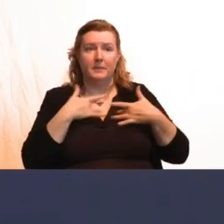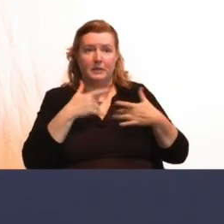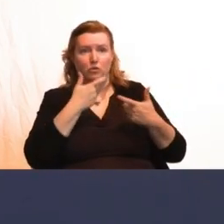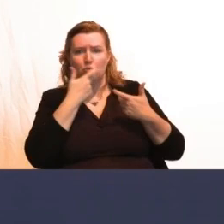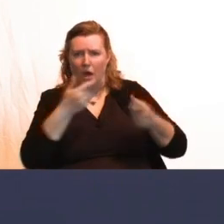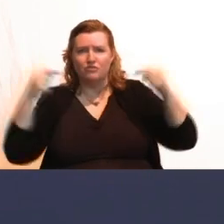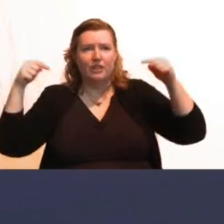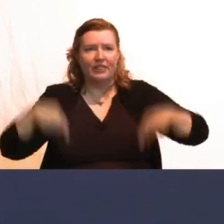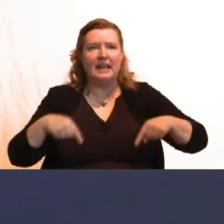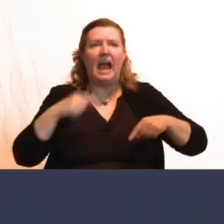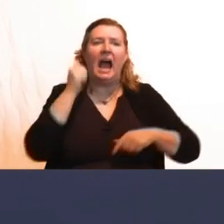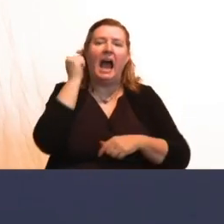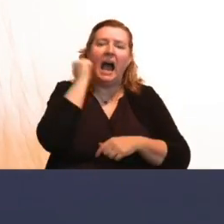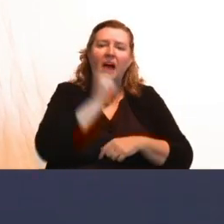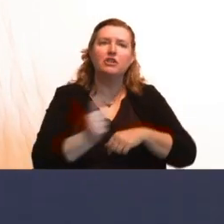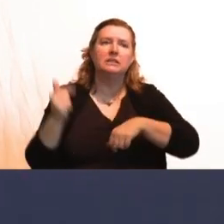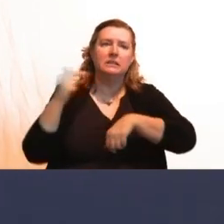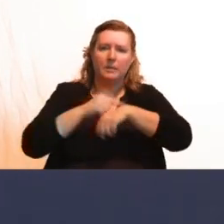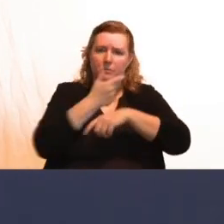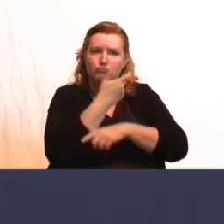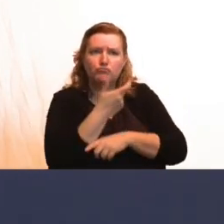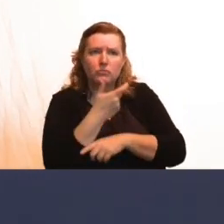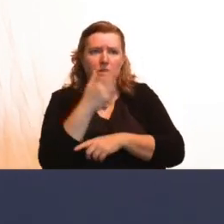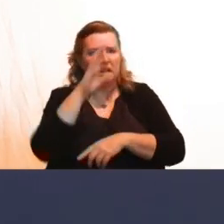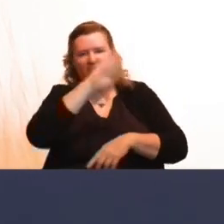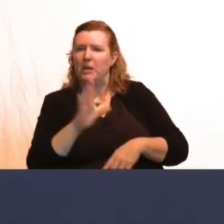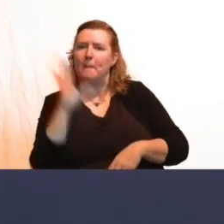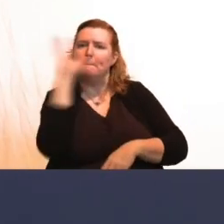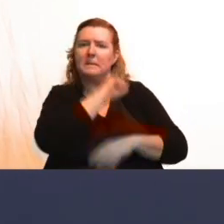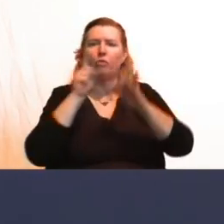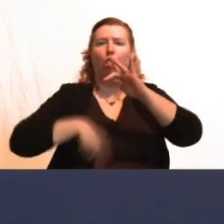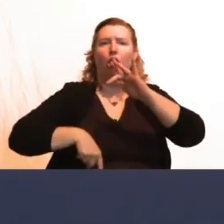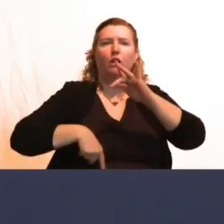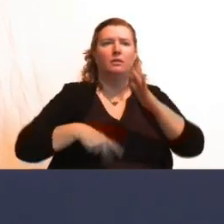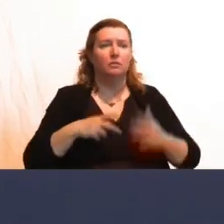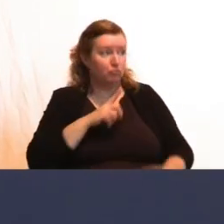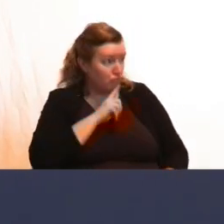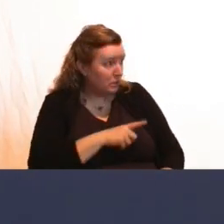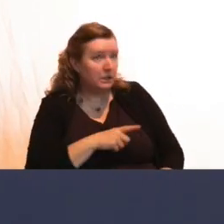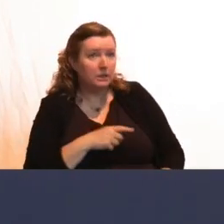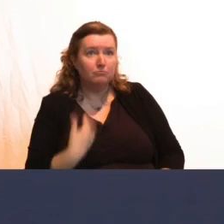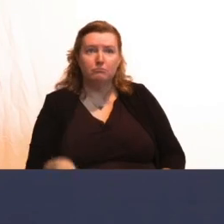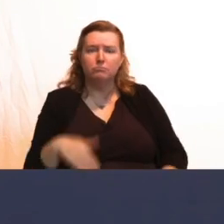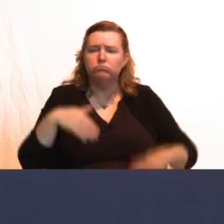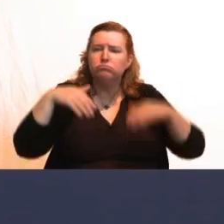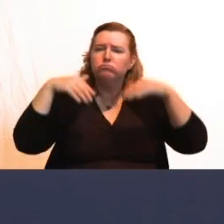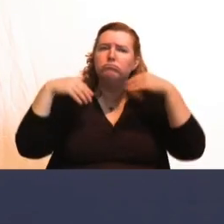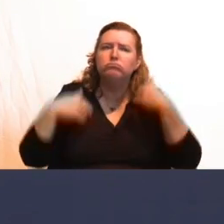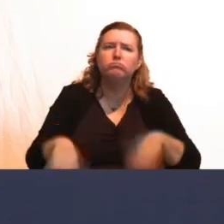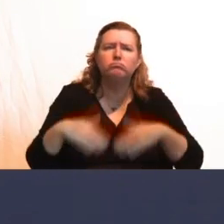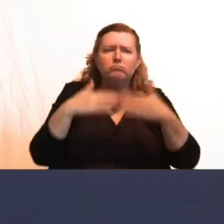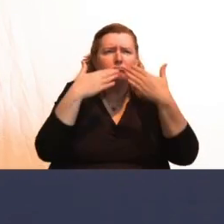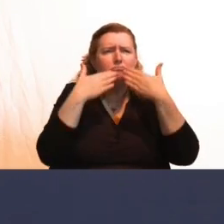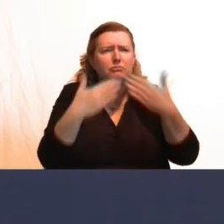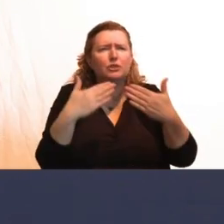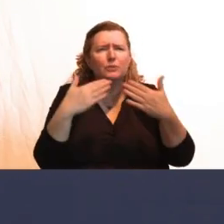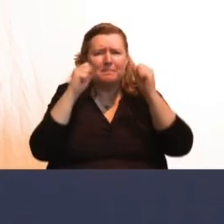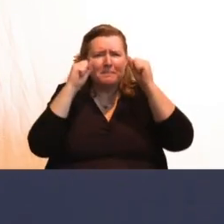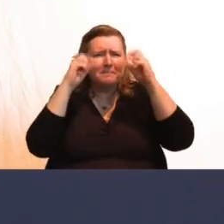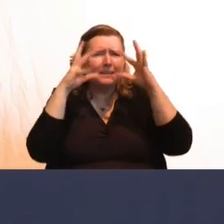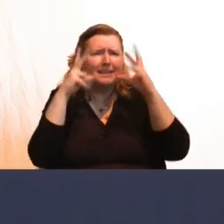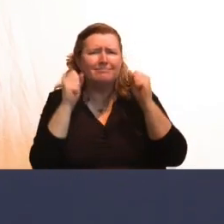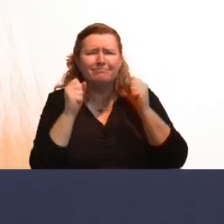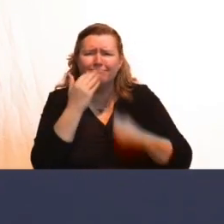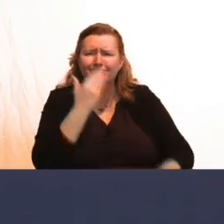huge thanks. That's pretty incredible. And if that weren't enough, I also learned that one of